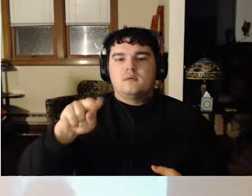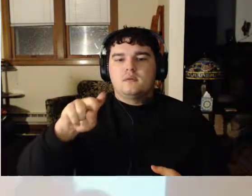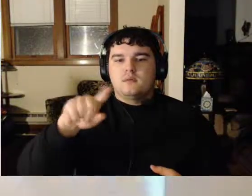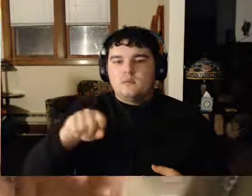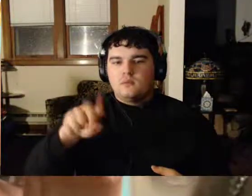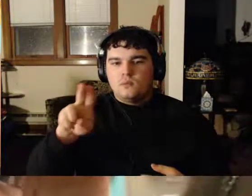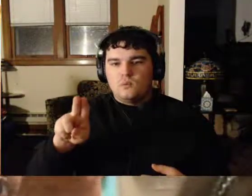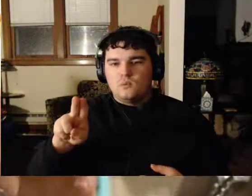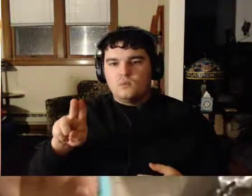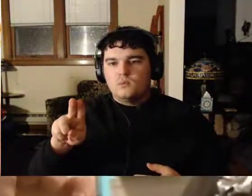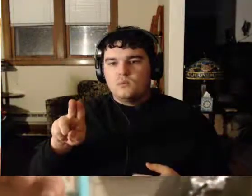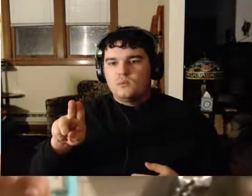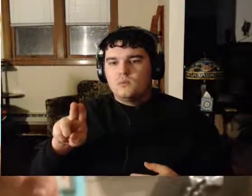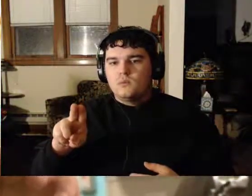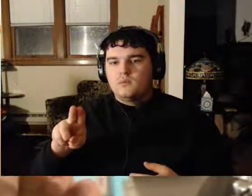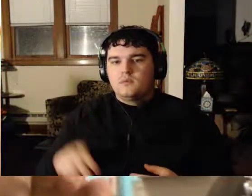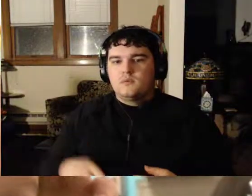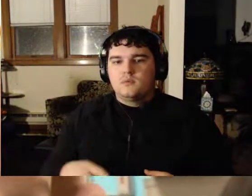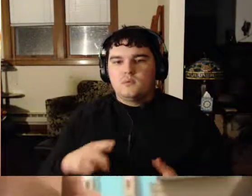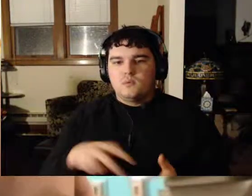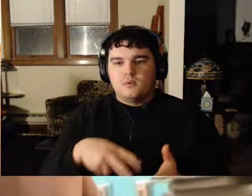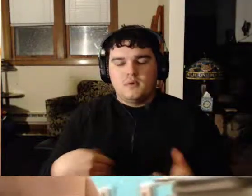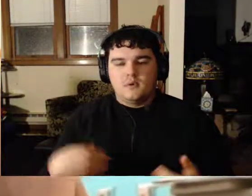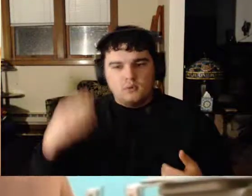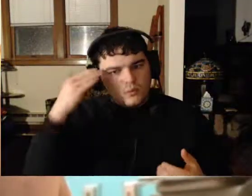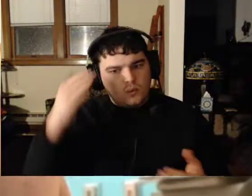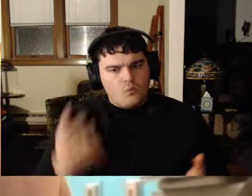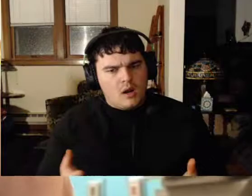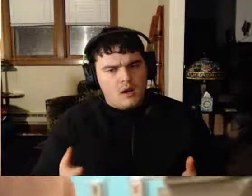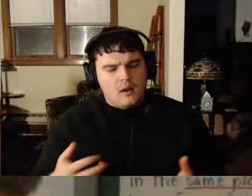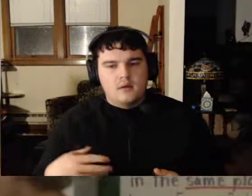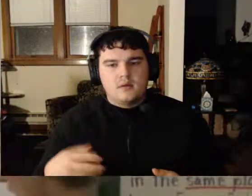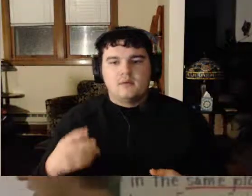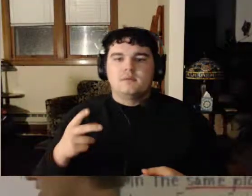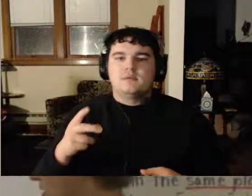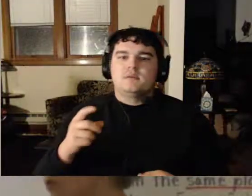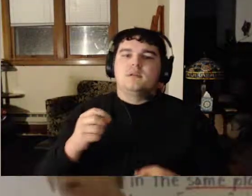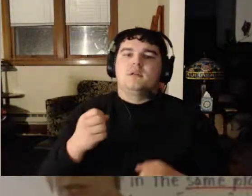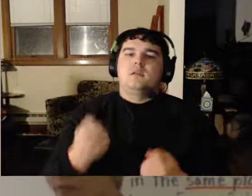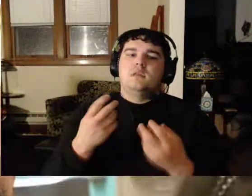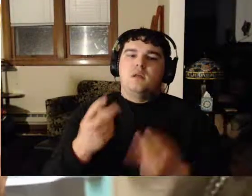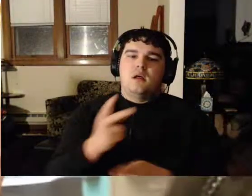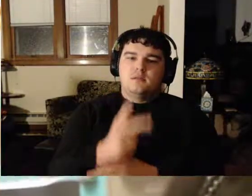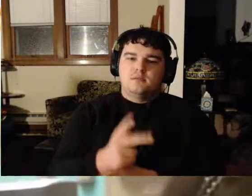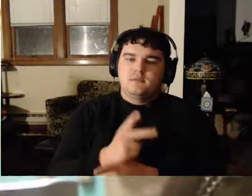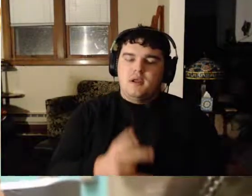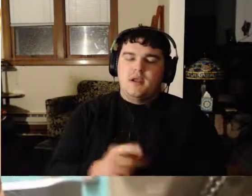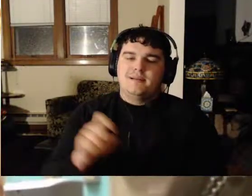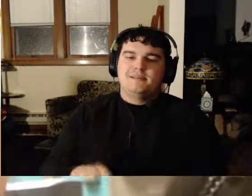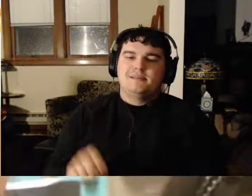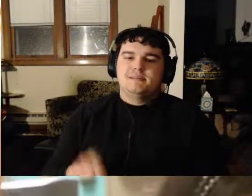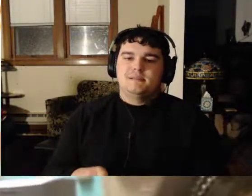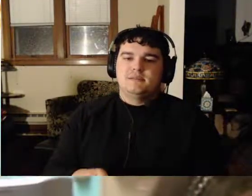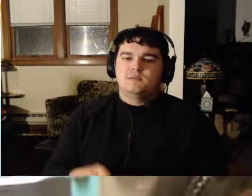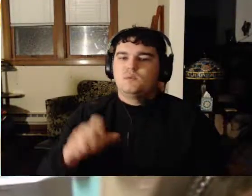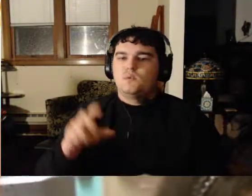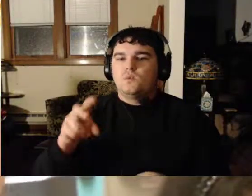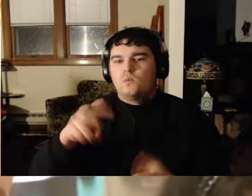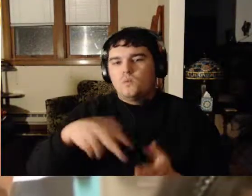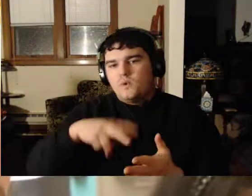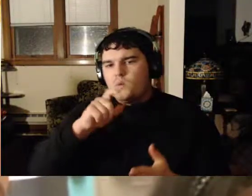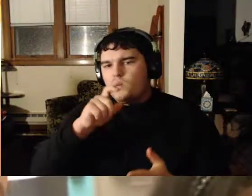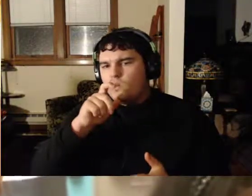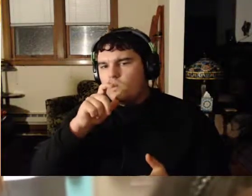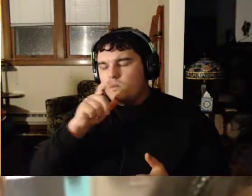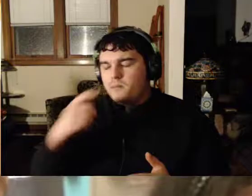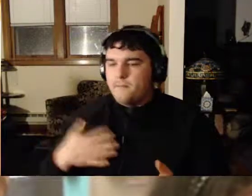to know? They need lots of care. And who is going to be your audience? Who's reading this? Our